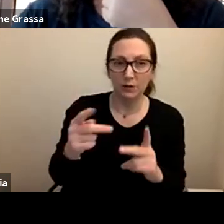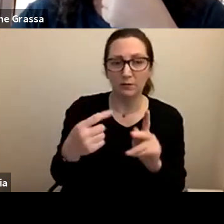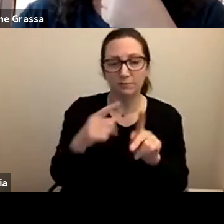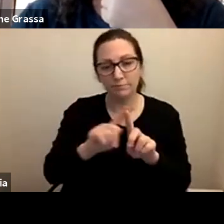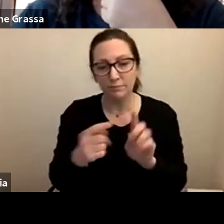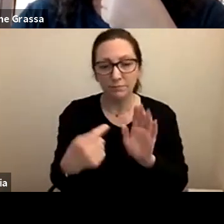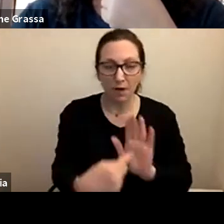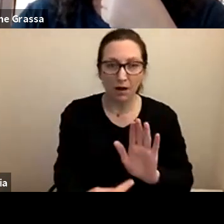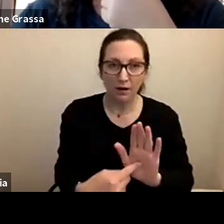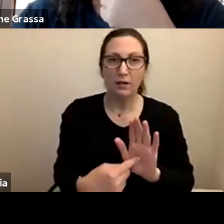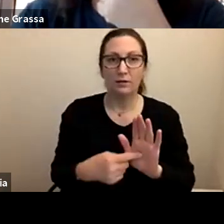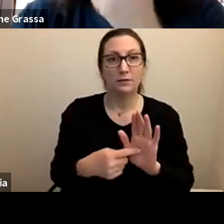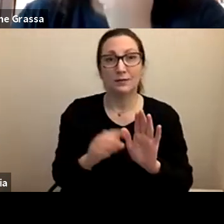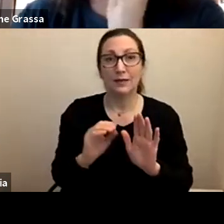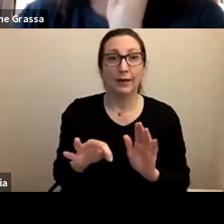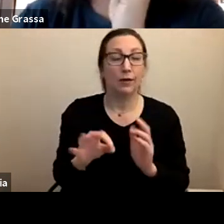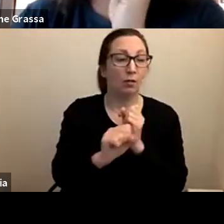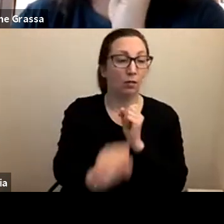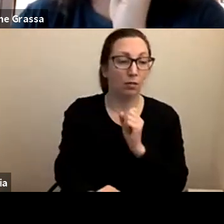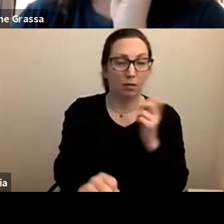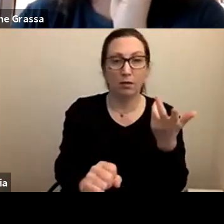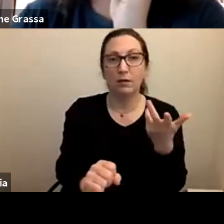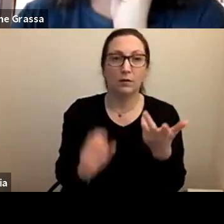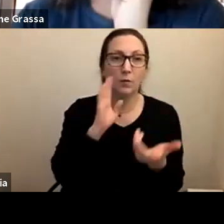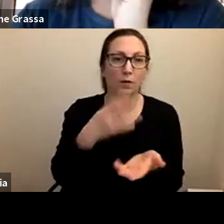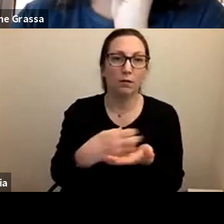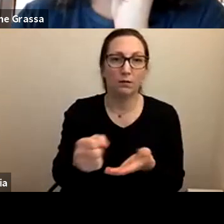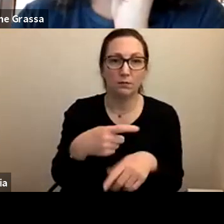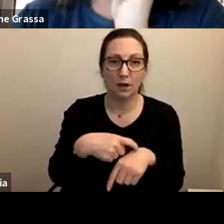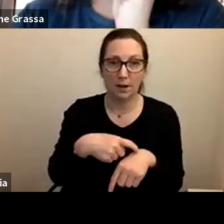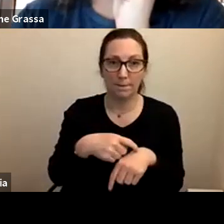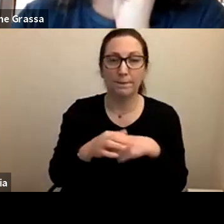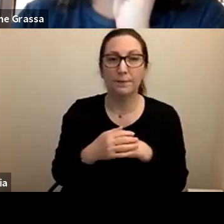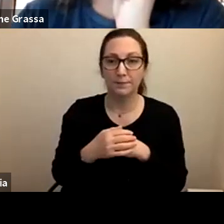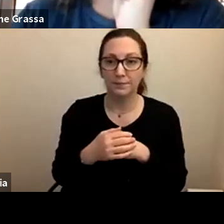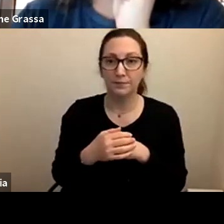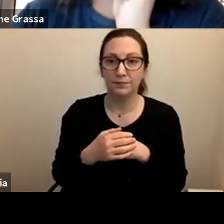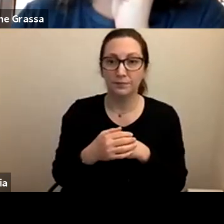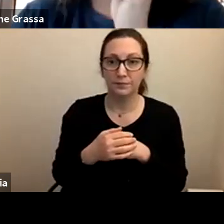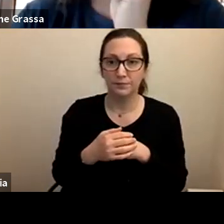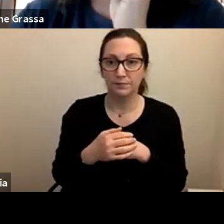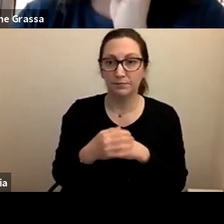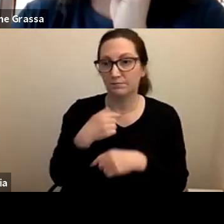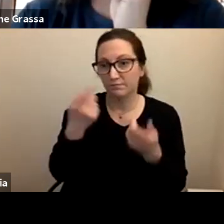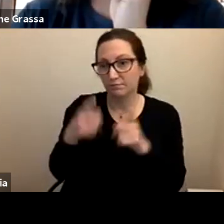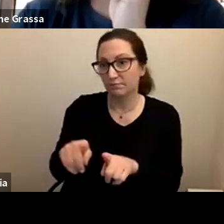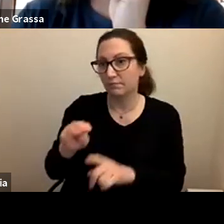or else we are going to run out of time and everything that Mr. C just said.